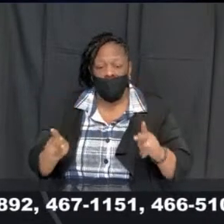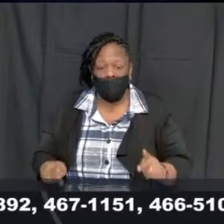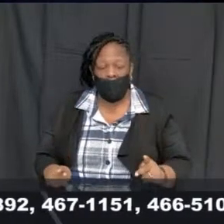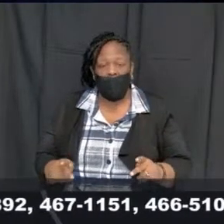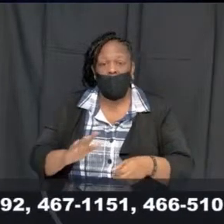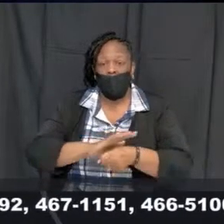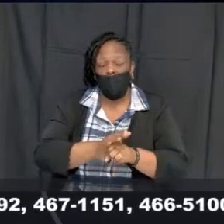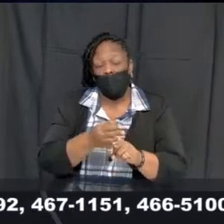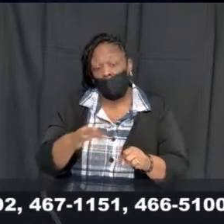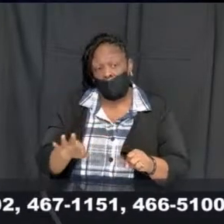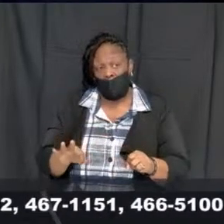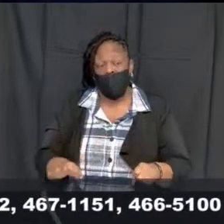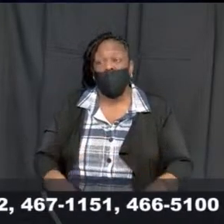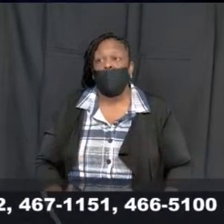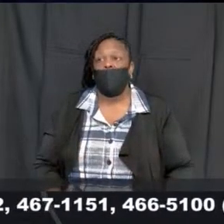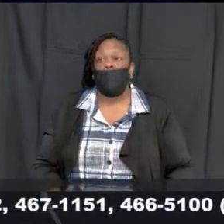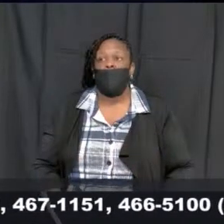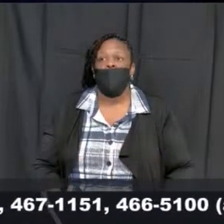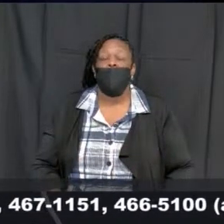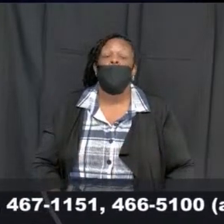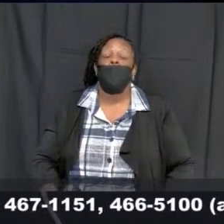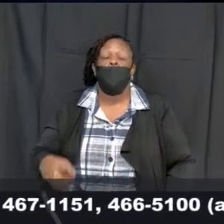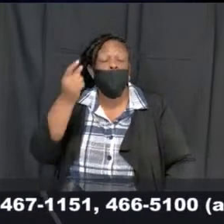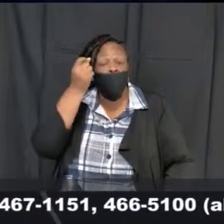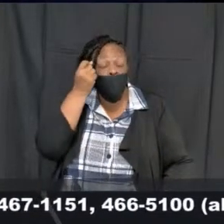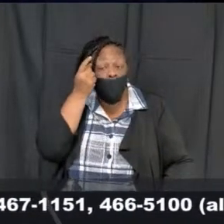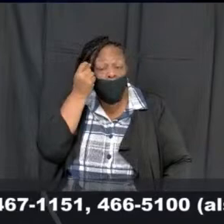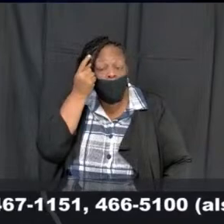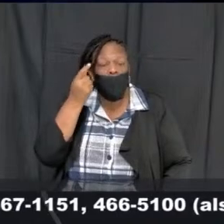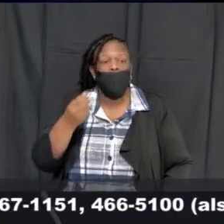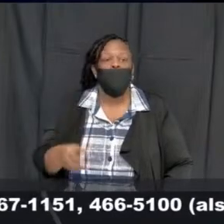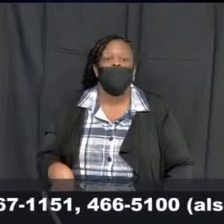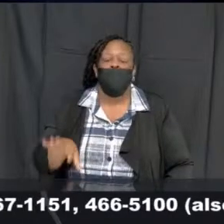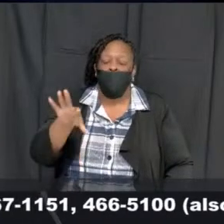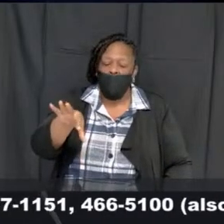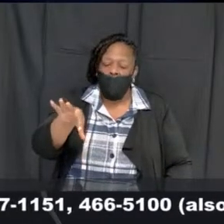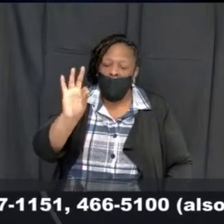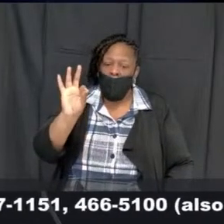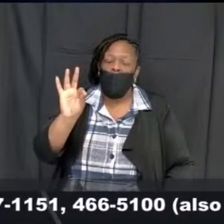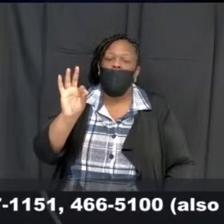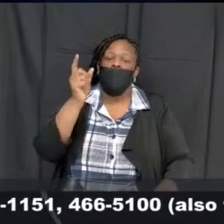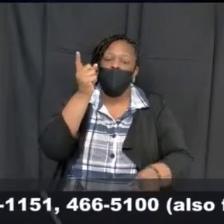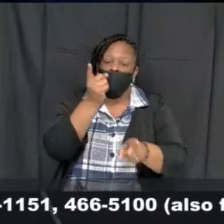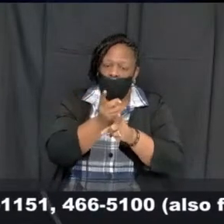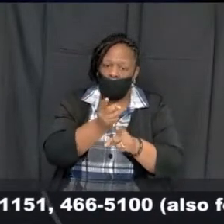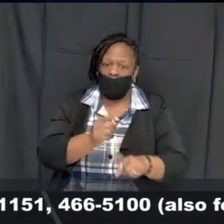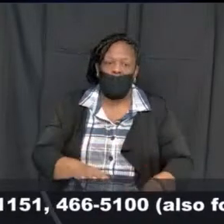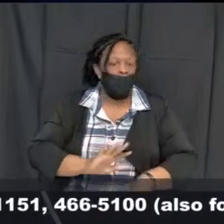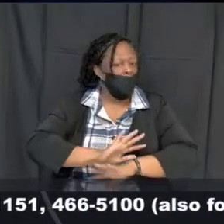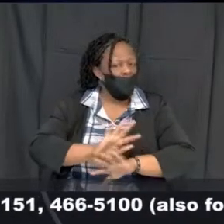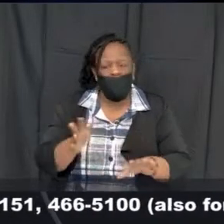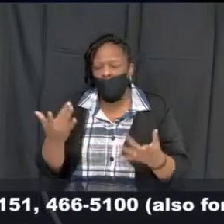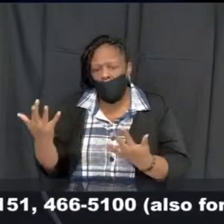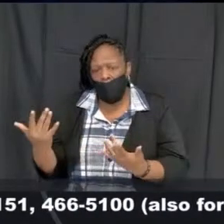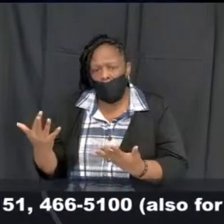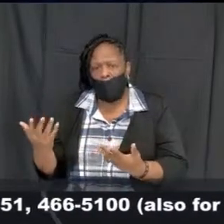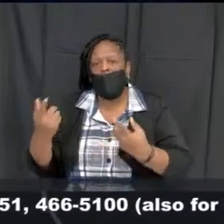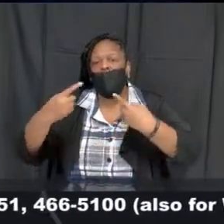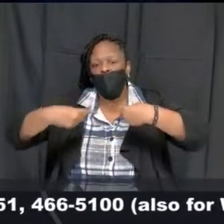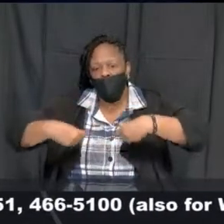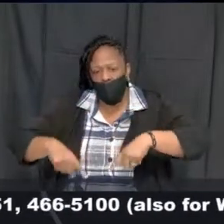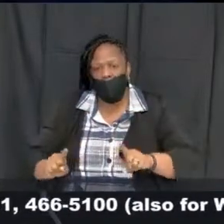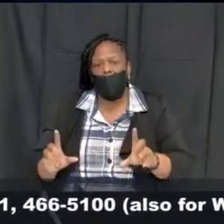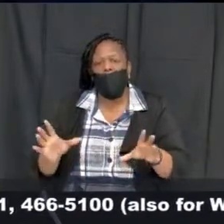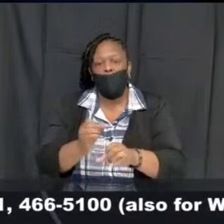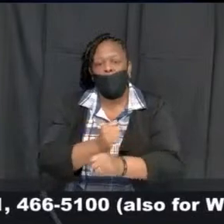the benefits of being vaccinated and make the right choice. Do not hesitate. Vaccinate. Thank